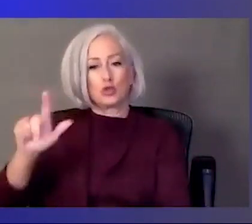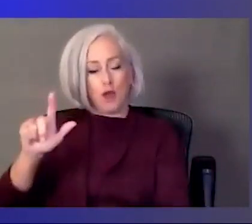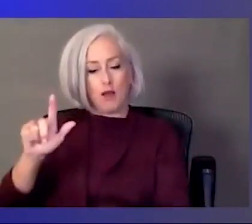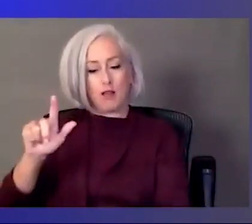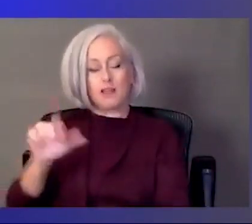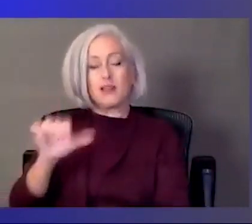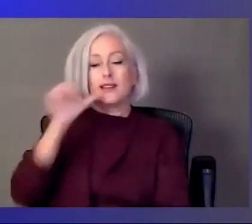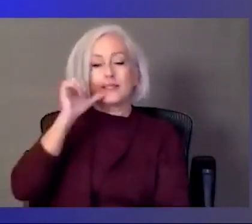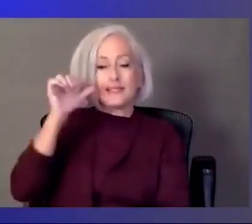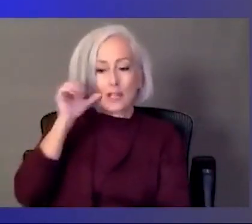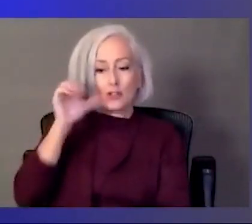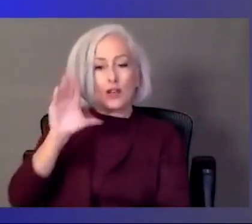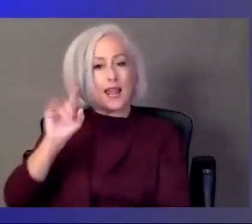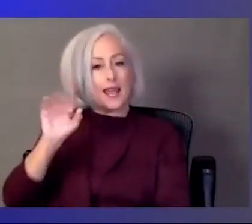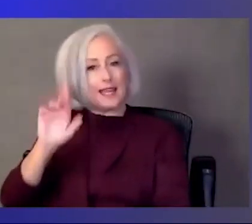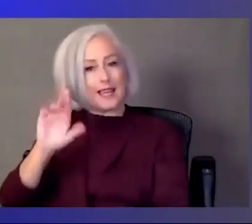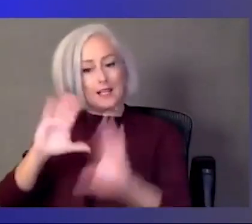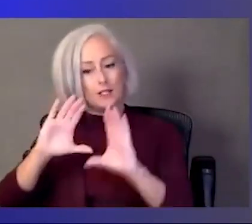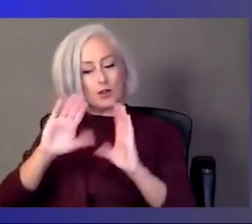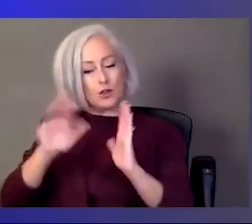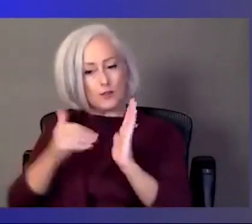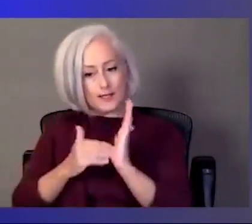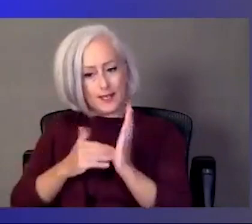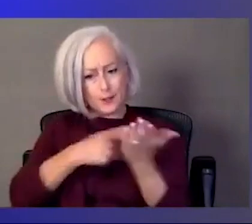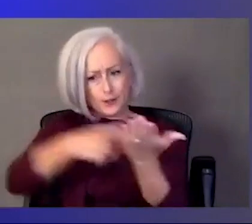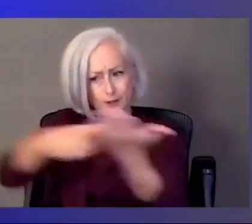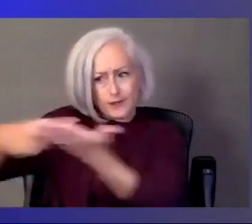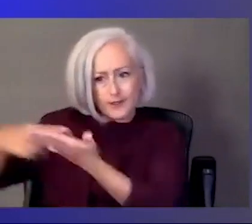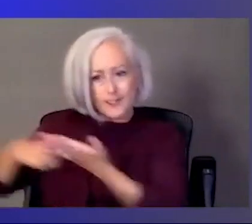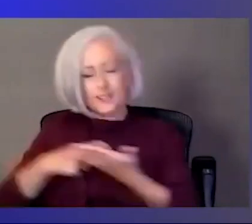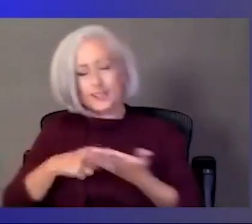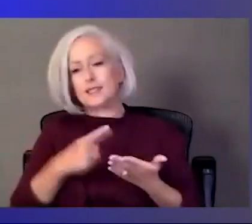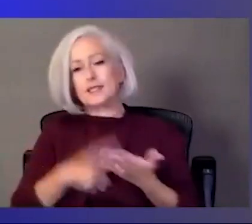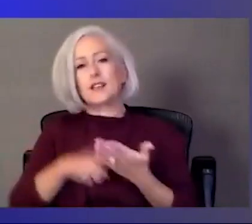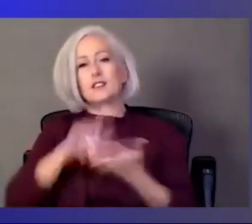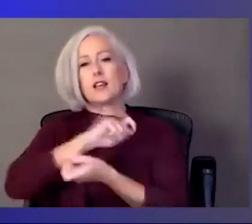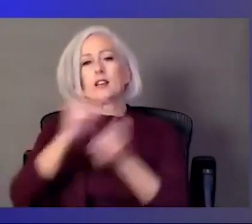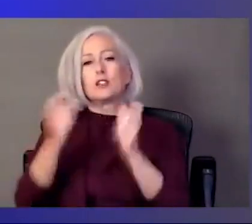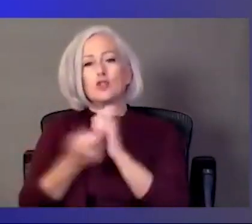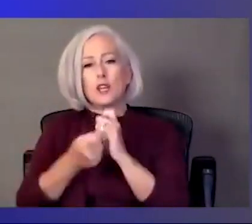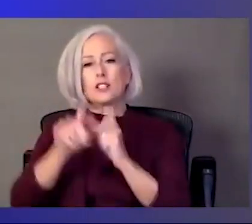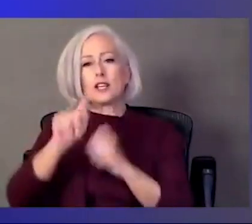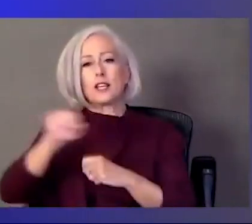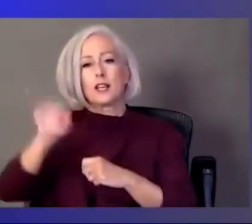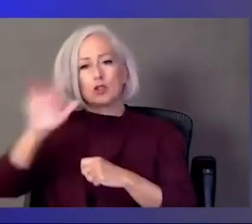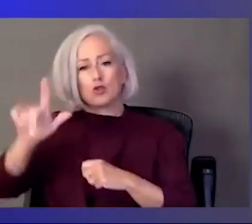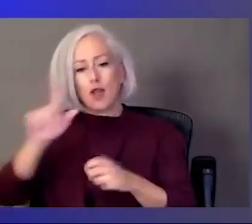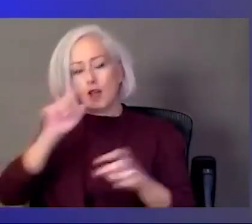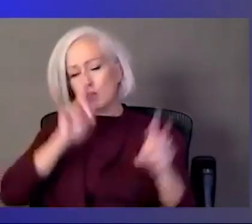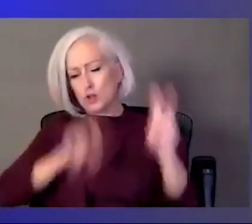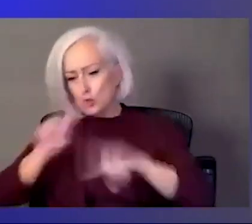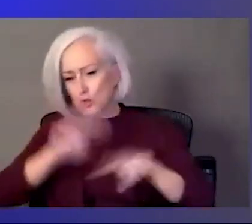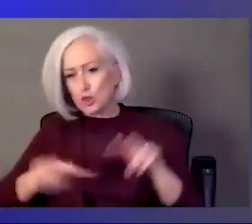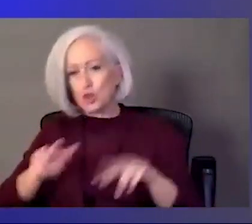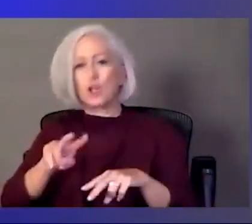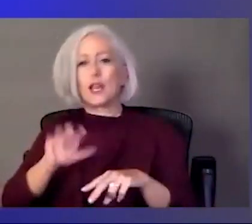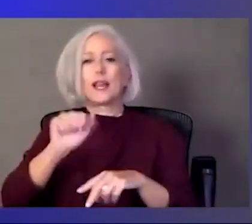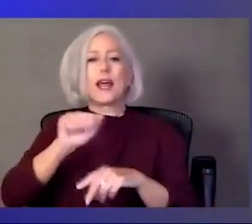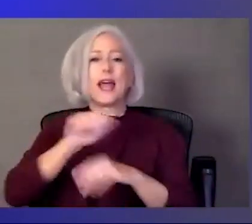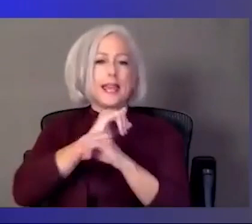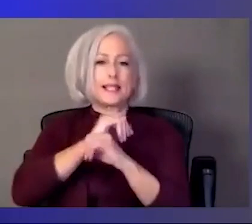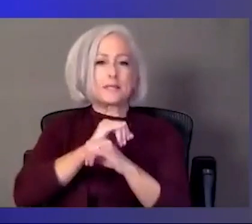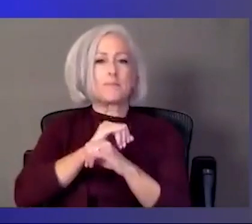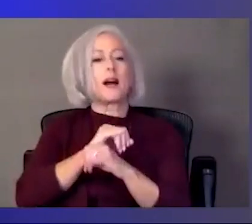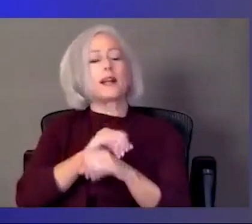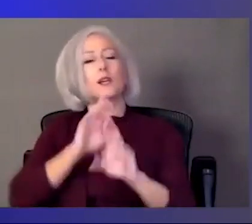center about amending a clinical trial that we have currently ongoing to look at antibody responses in transplant patients, in cancer patients broadly,